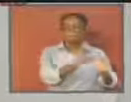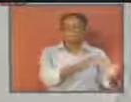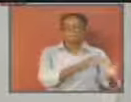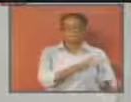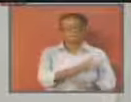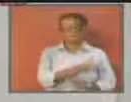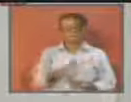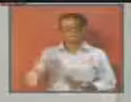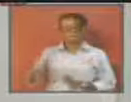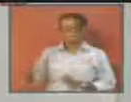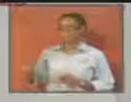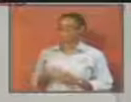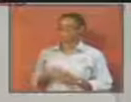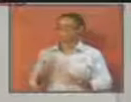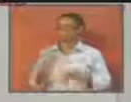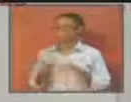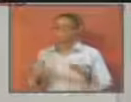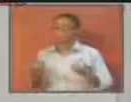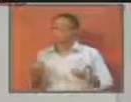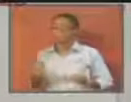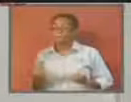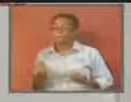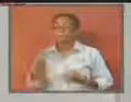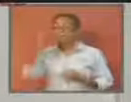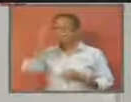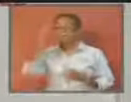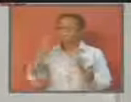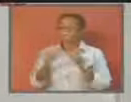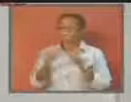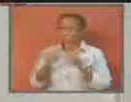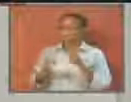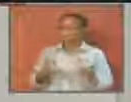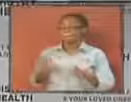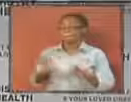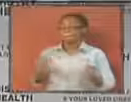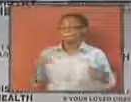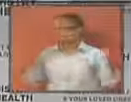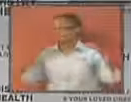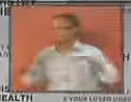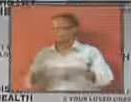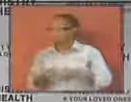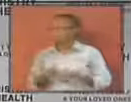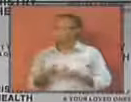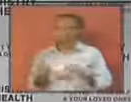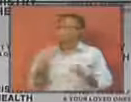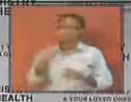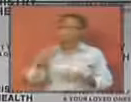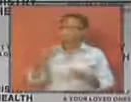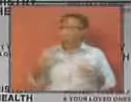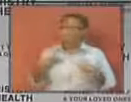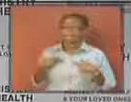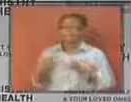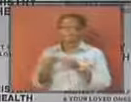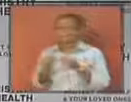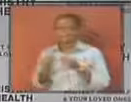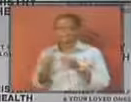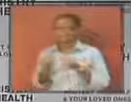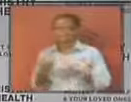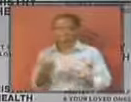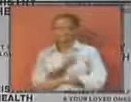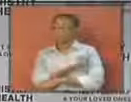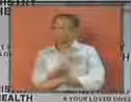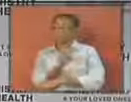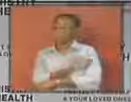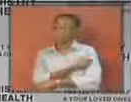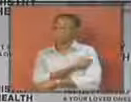the increase in throughput. So I think that's about it, Candice. Thank you very much. I think, CMO, you had